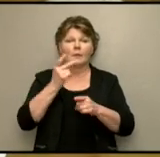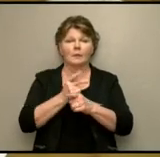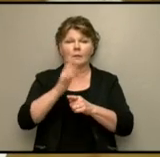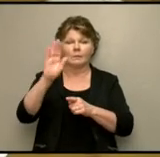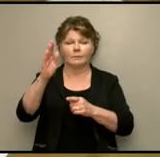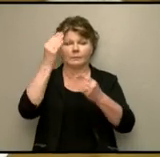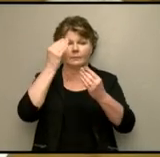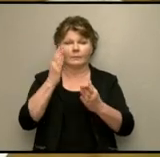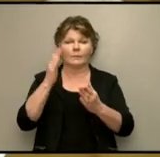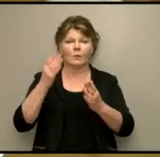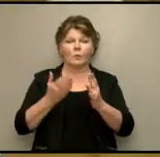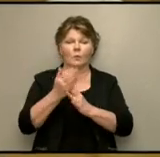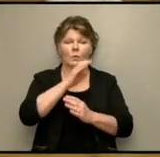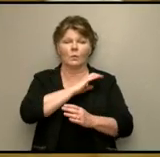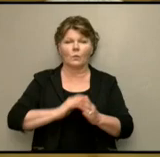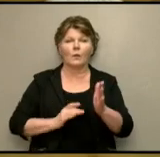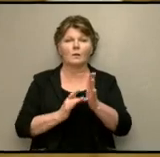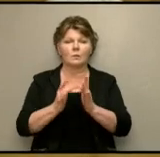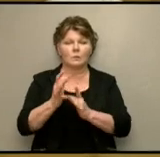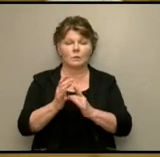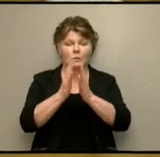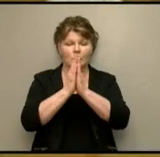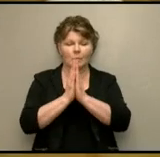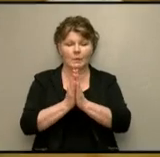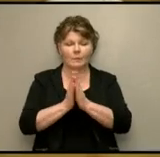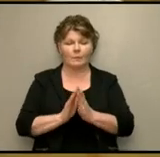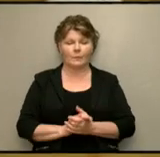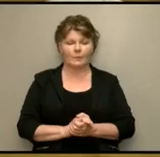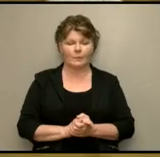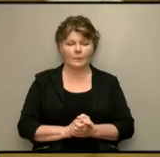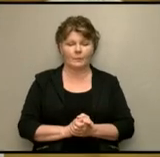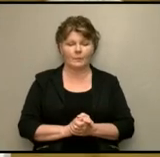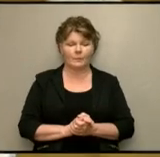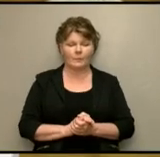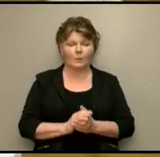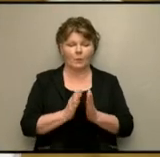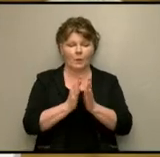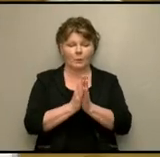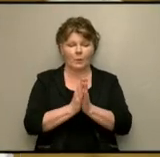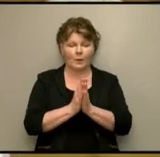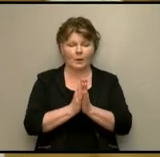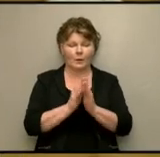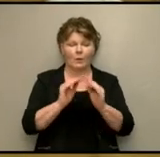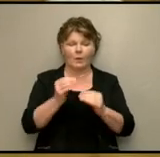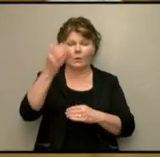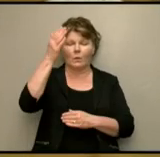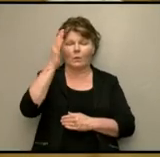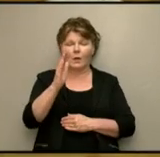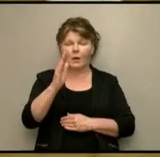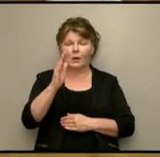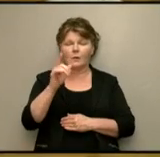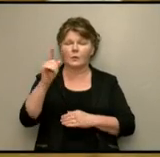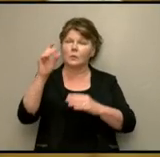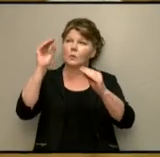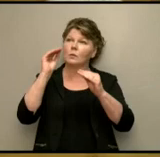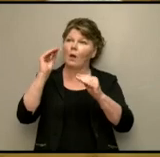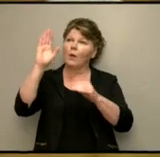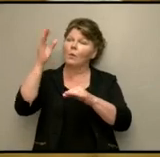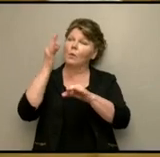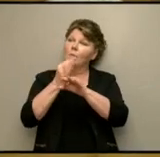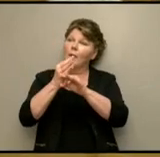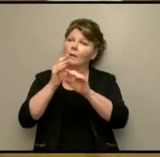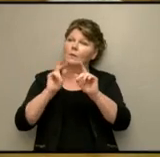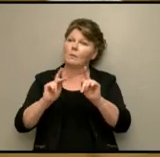Amen. We pray. O God, on this day you once taught the hearts of your faithful people